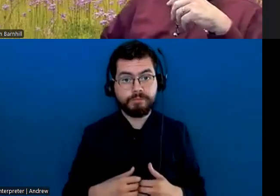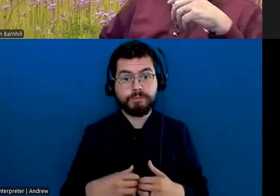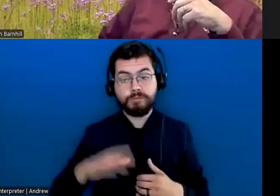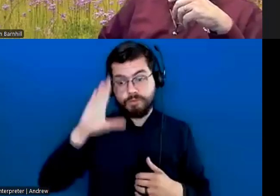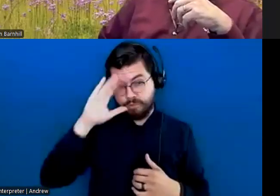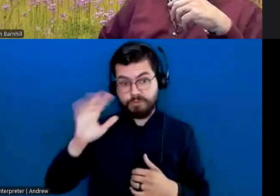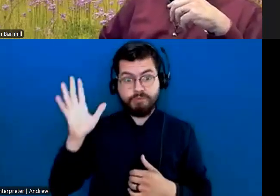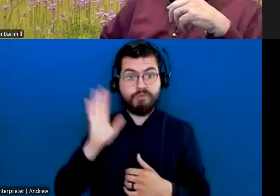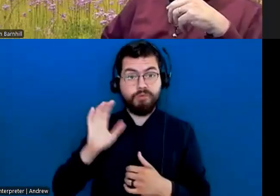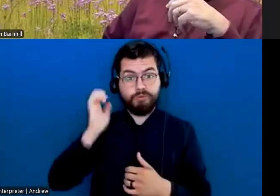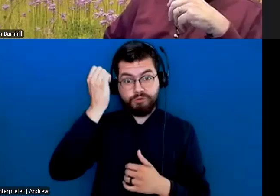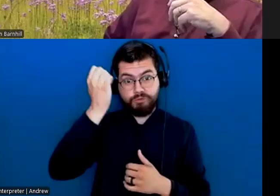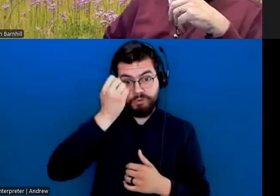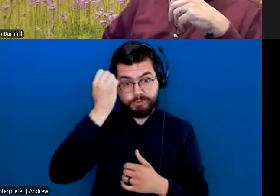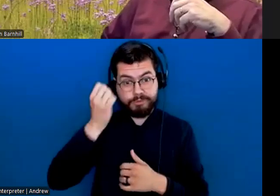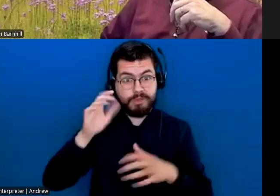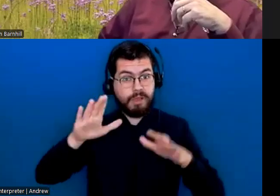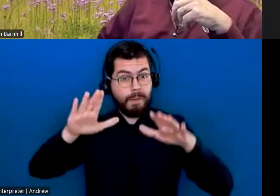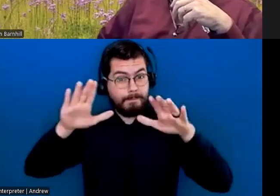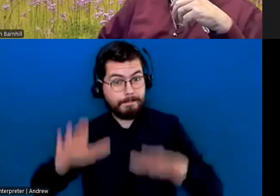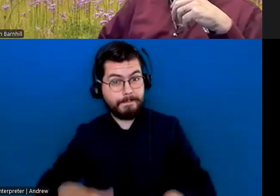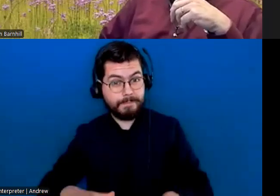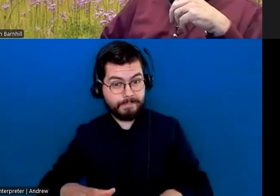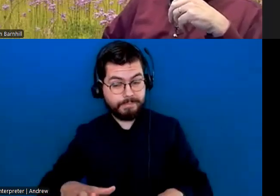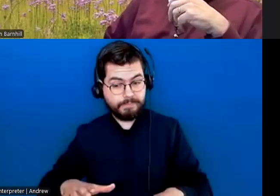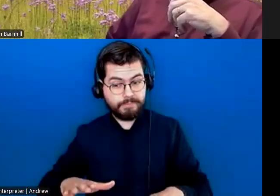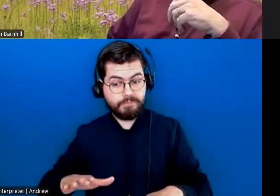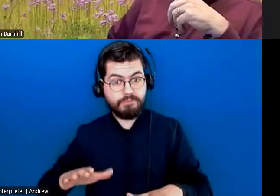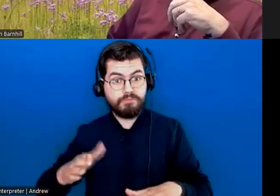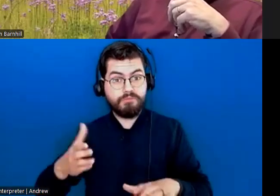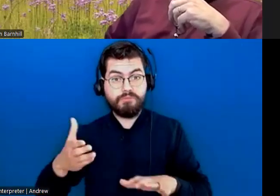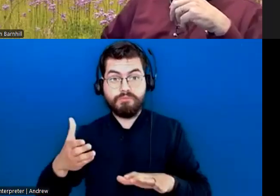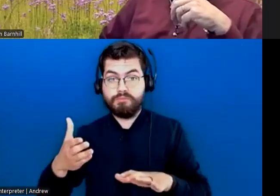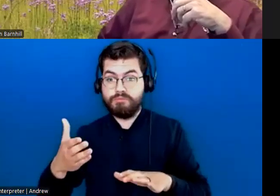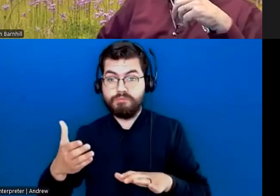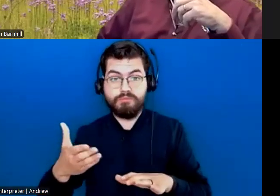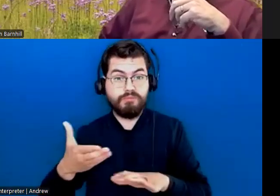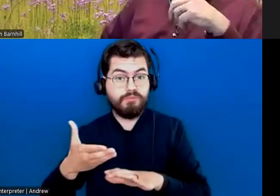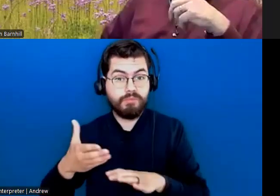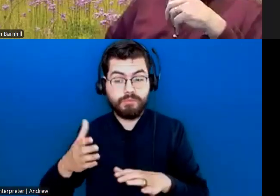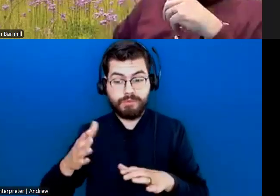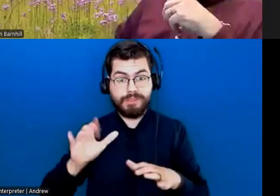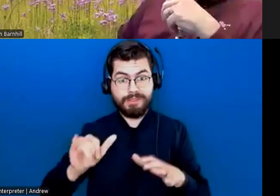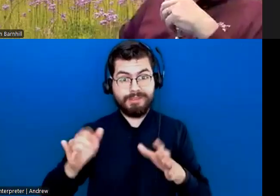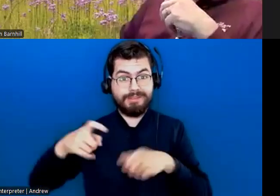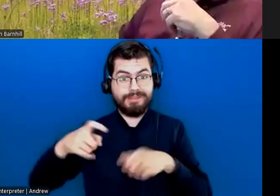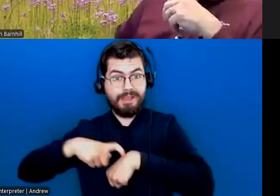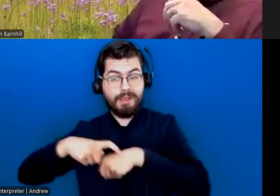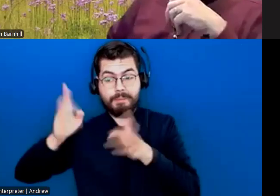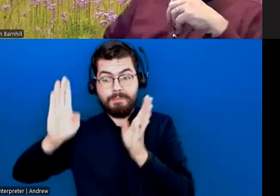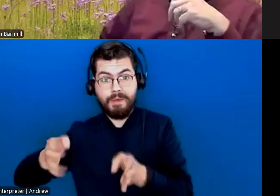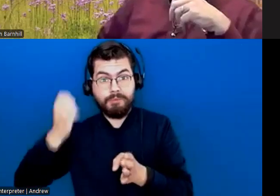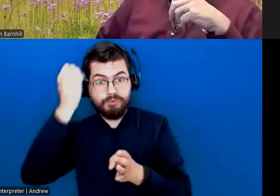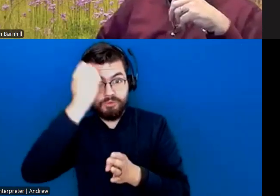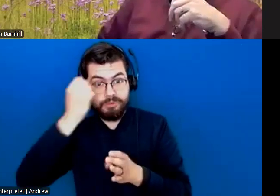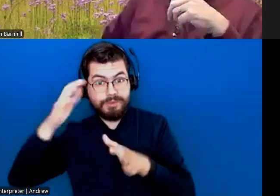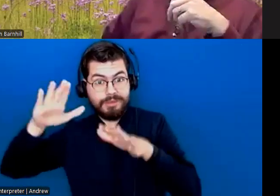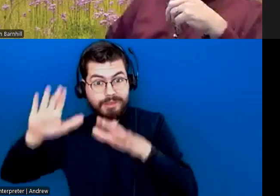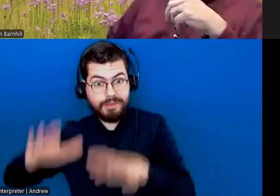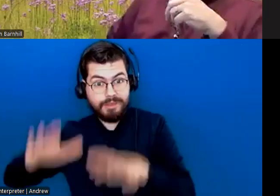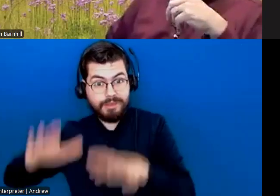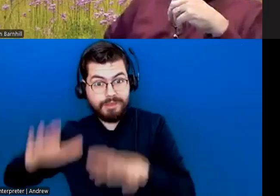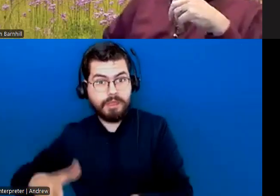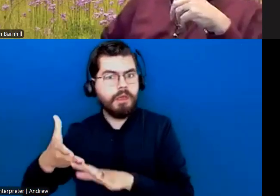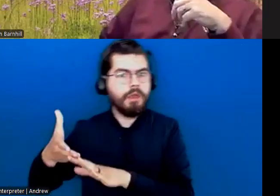area, burning was happening for hundreds of years prior. And that was to open the canopies. And had that not been happening,